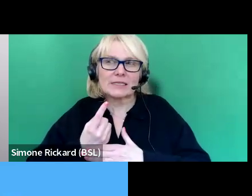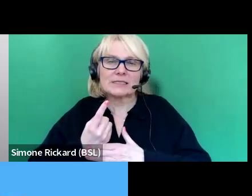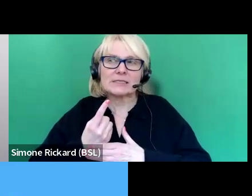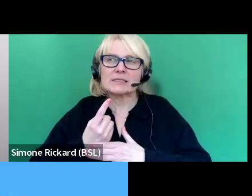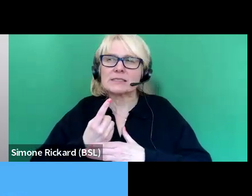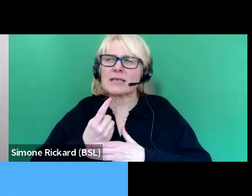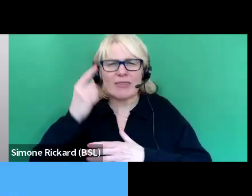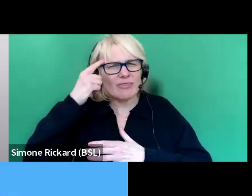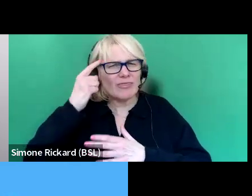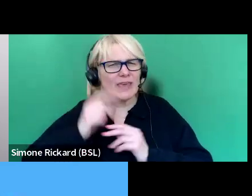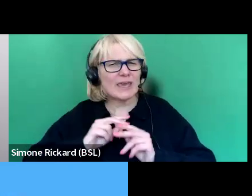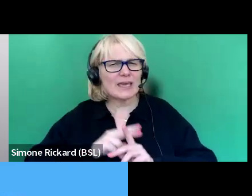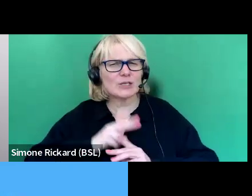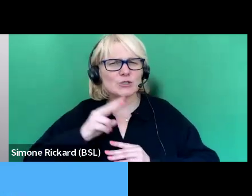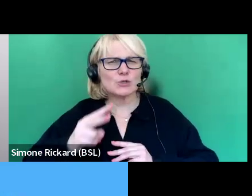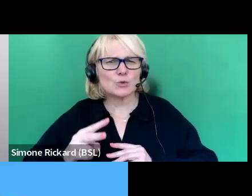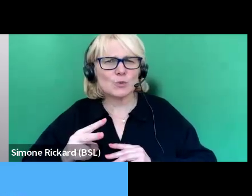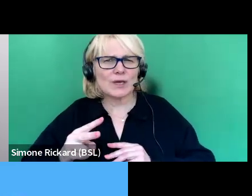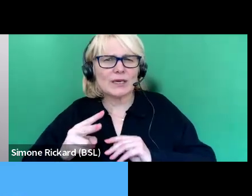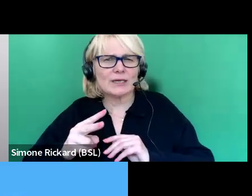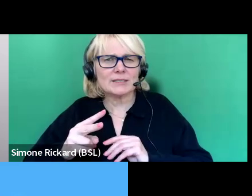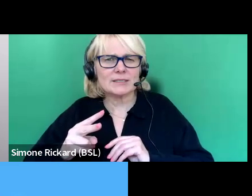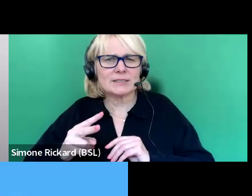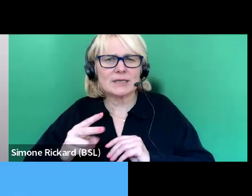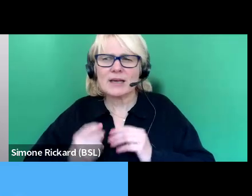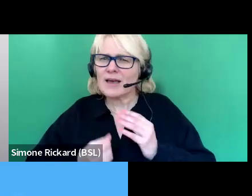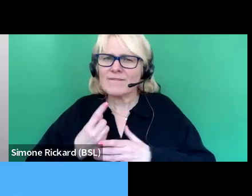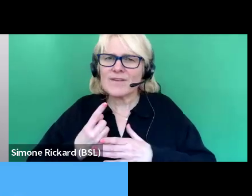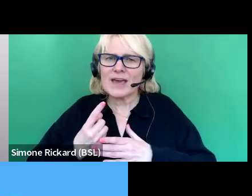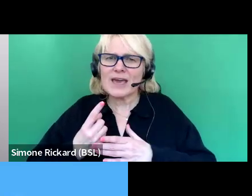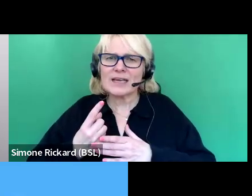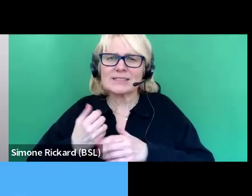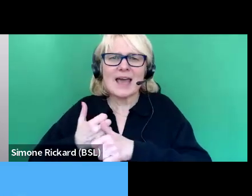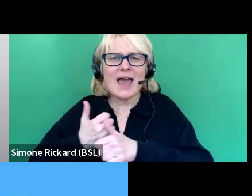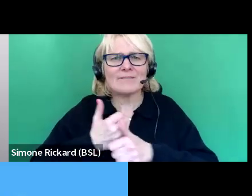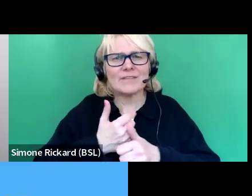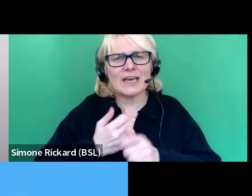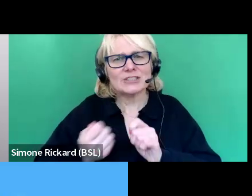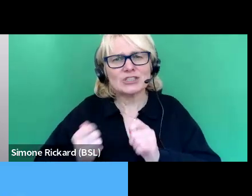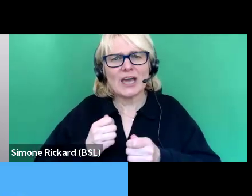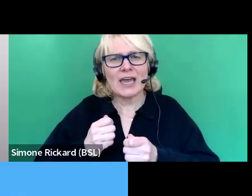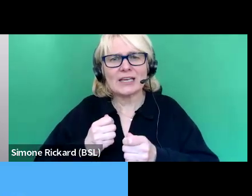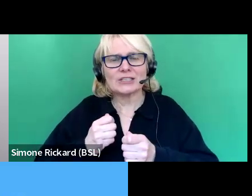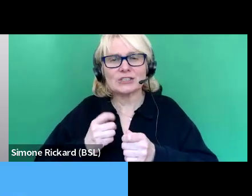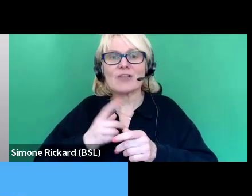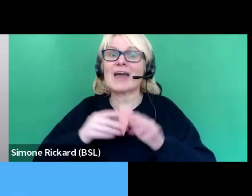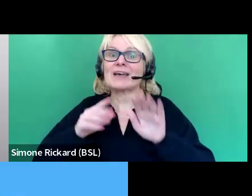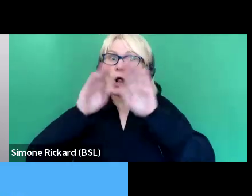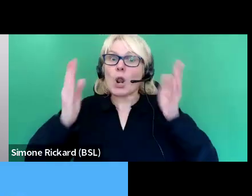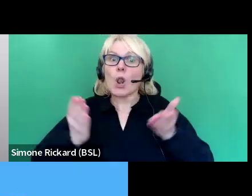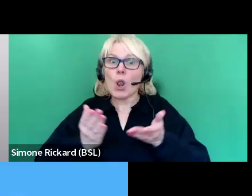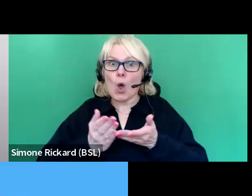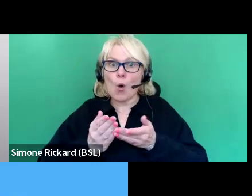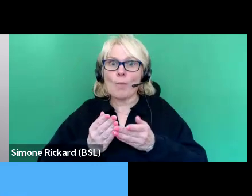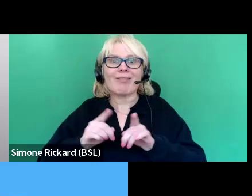I'm sure Sophie might be able to share the sign up link in the chat. We have an event on advocating for change, and that's at a global level and a local